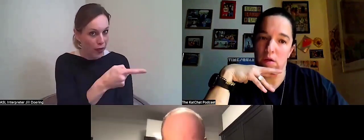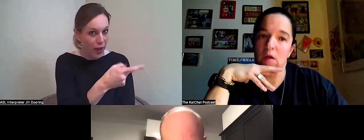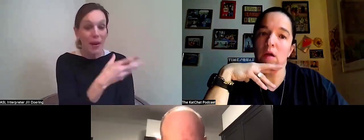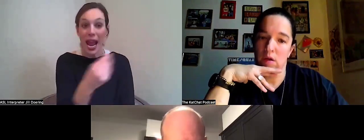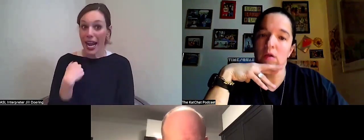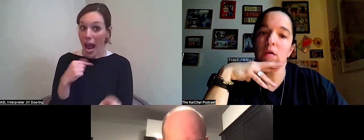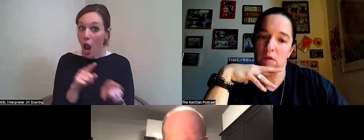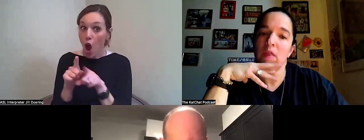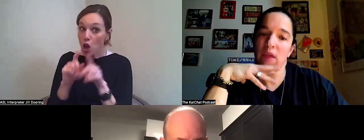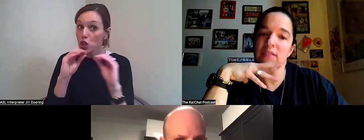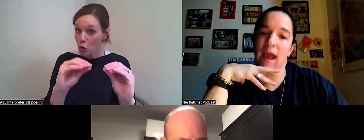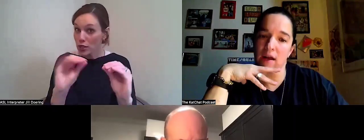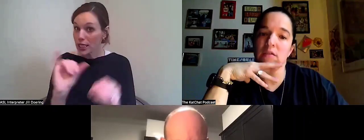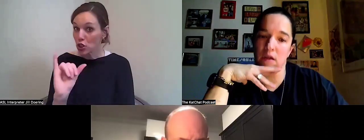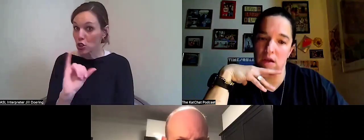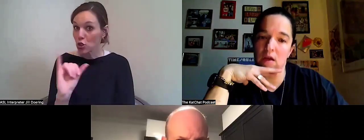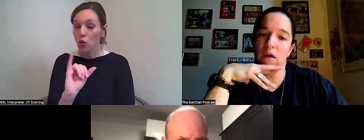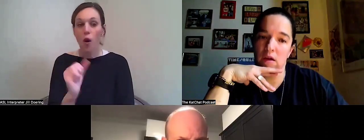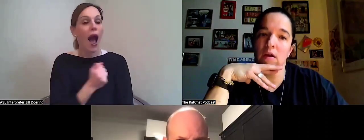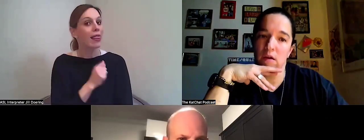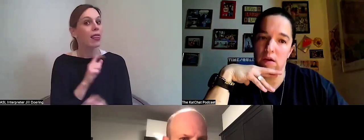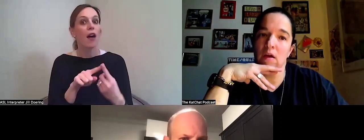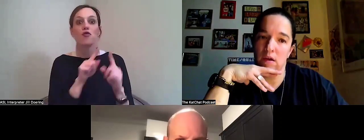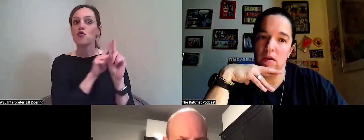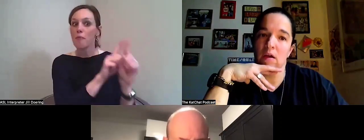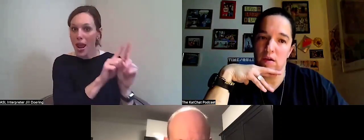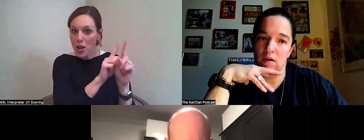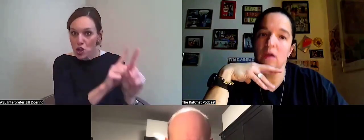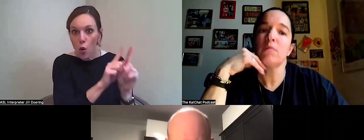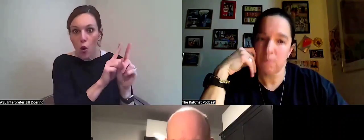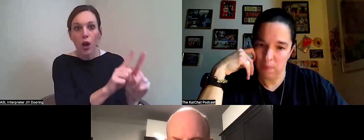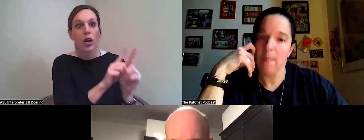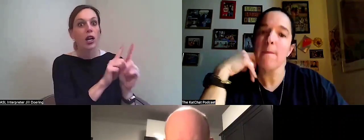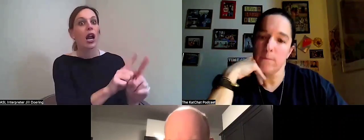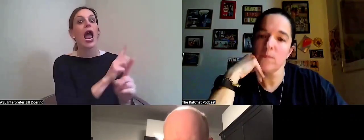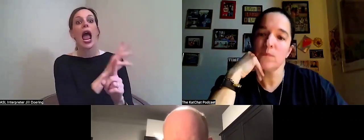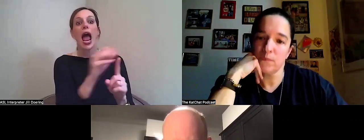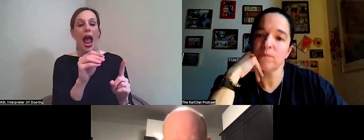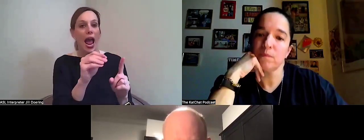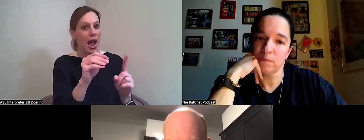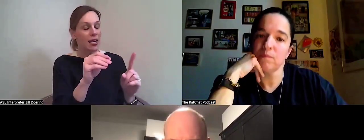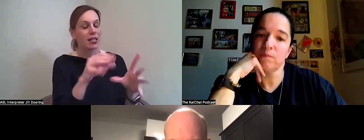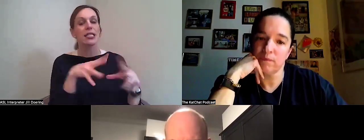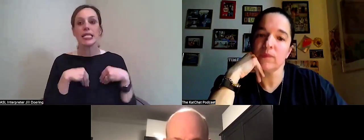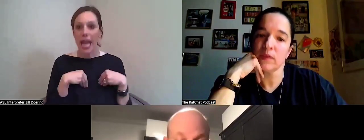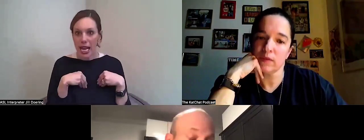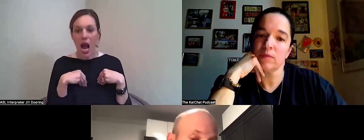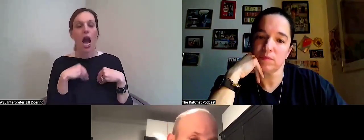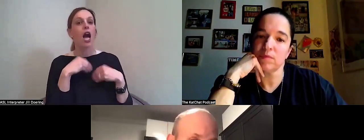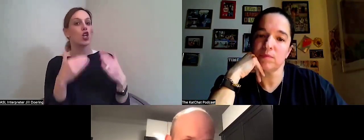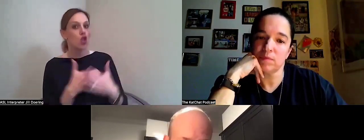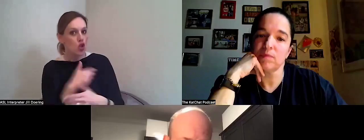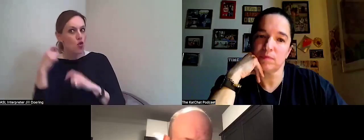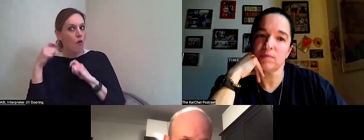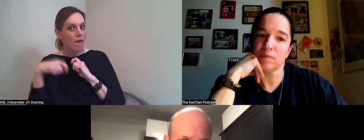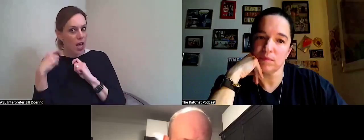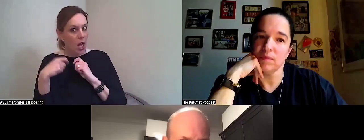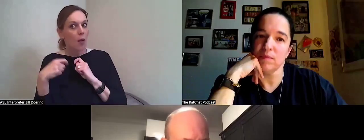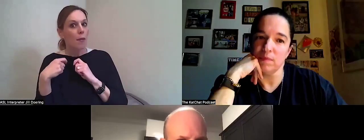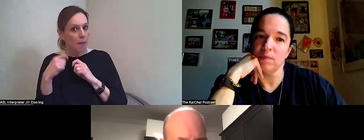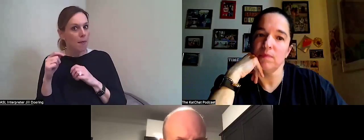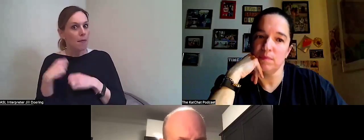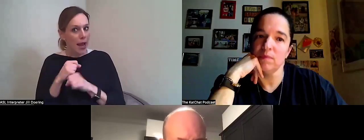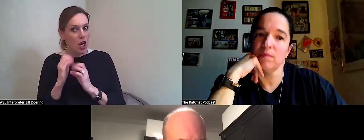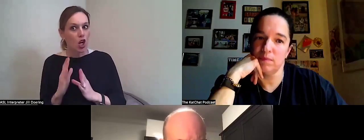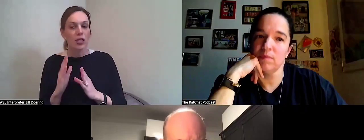well. So I love to Nice. mentor and take on, like new filmmakers. And I've learned a lot because I've been in the